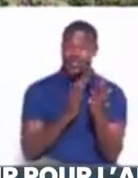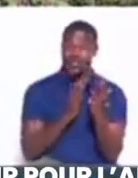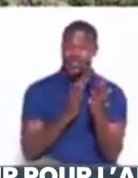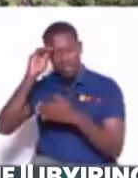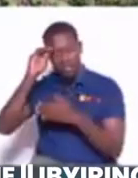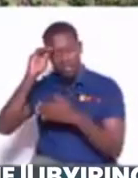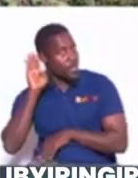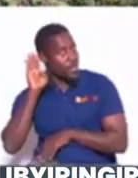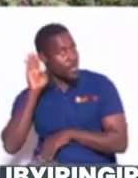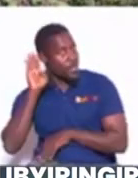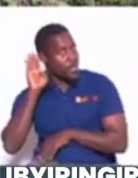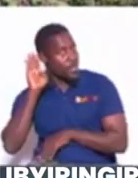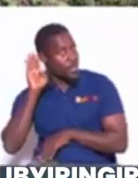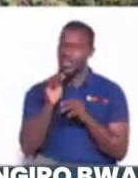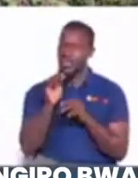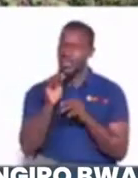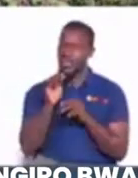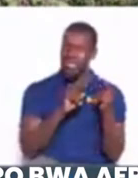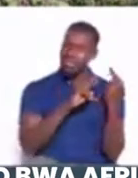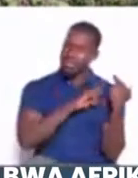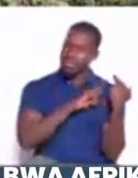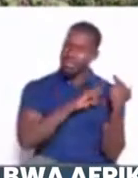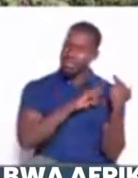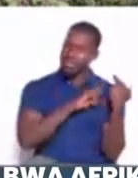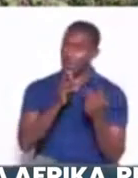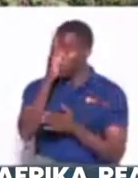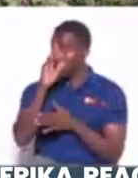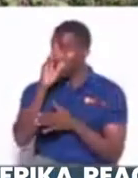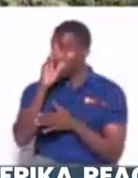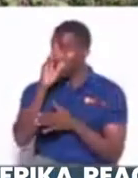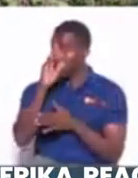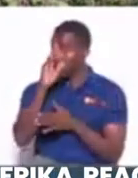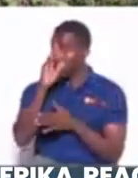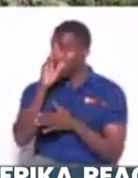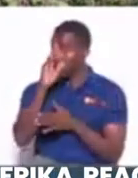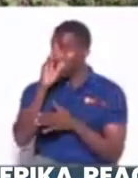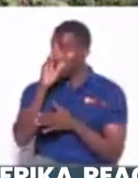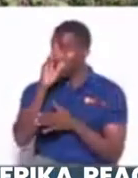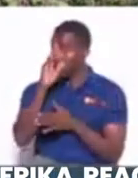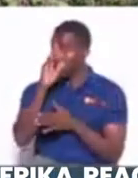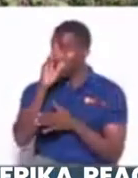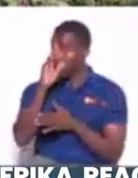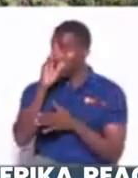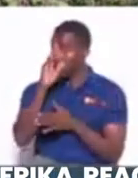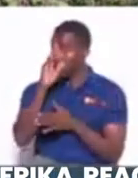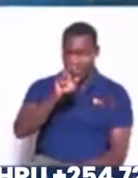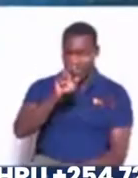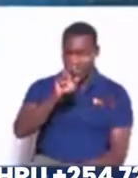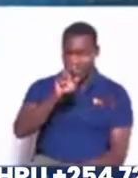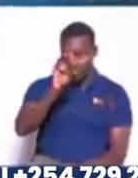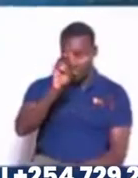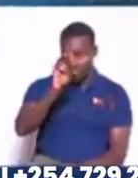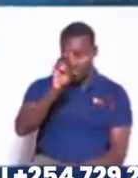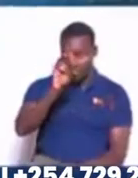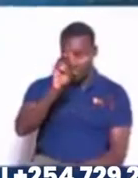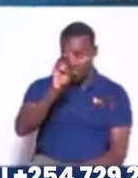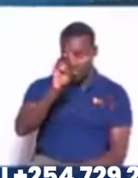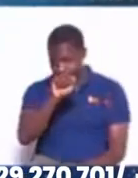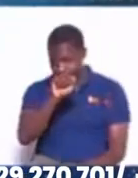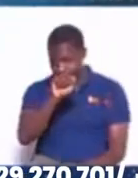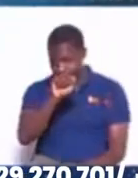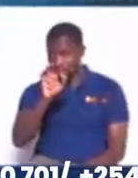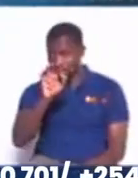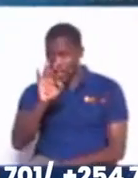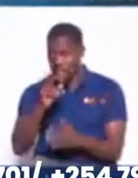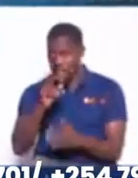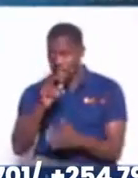is the role of God's law? The Bible tells us. Romans chapter 3, verse 20. By the law is the knowledge